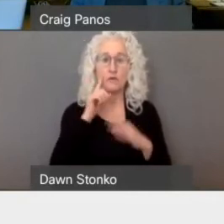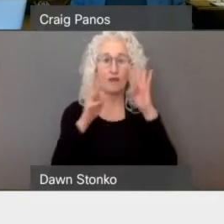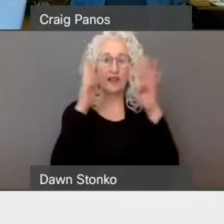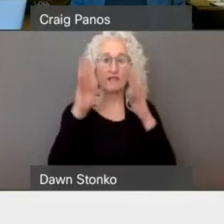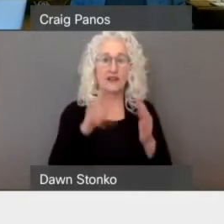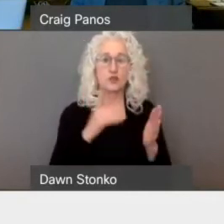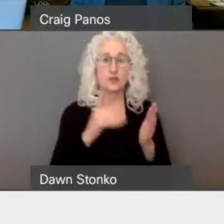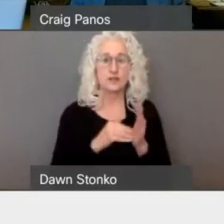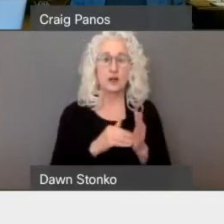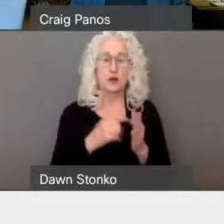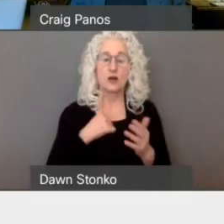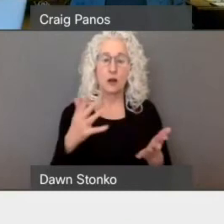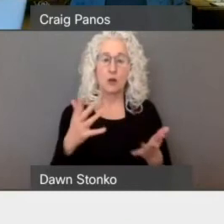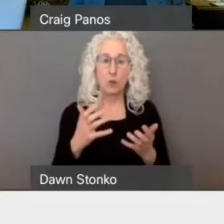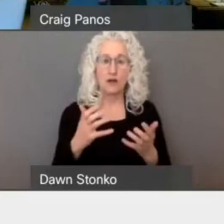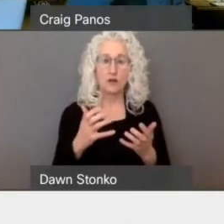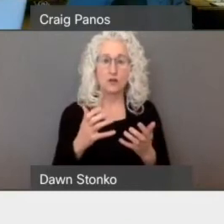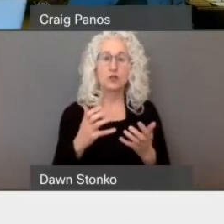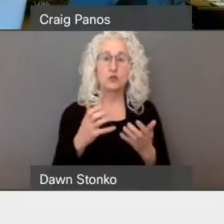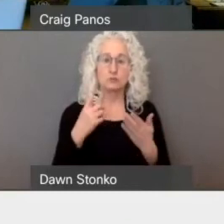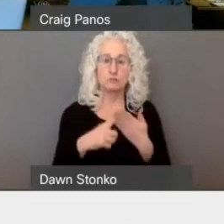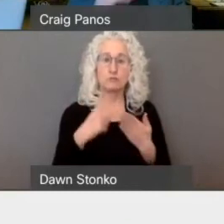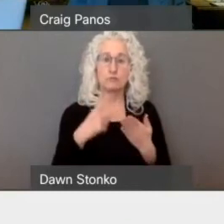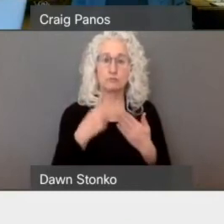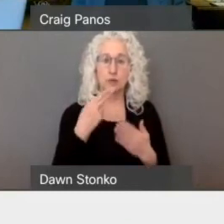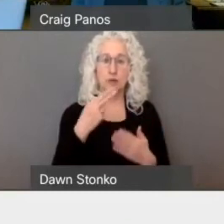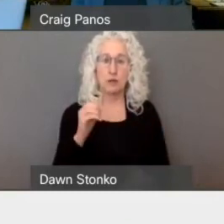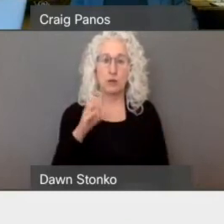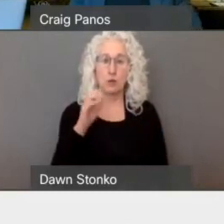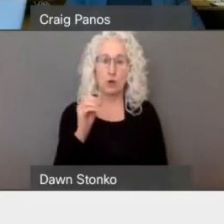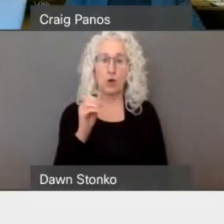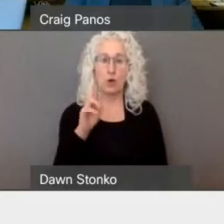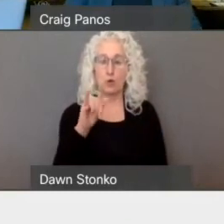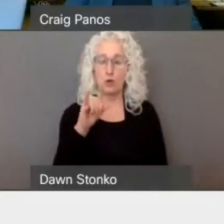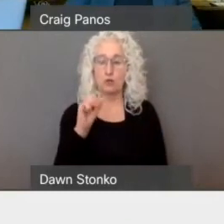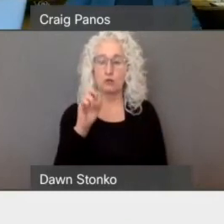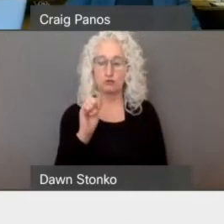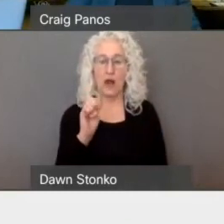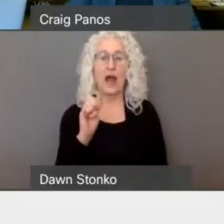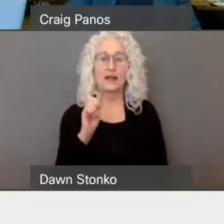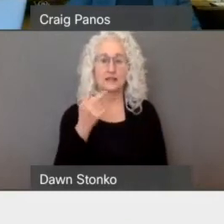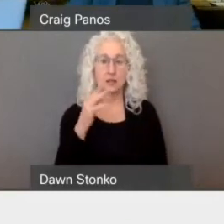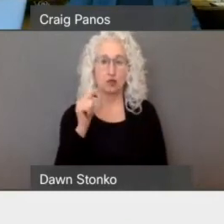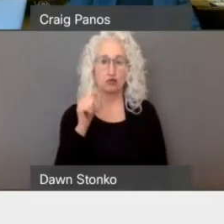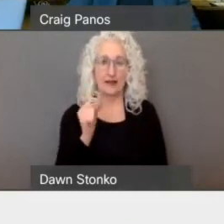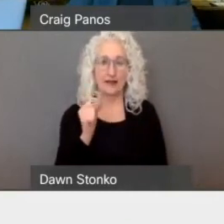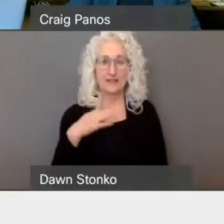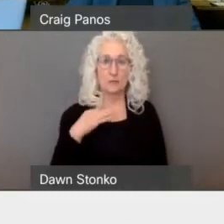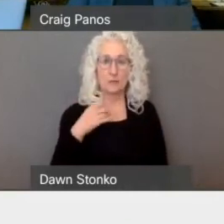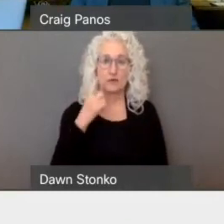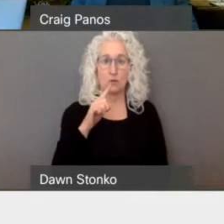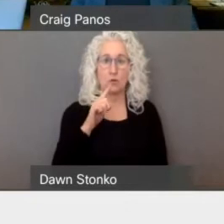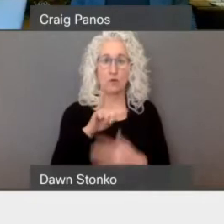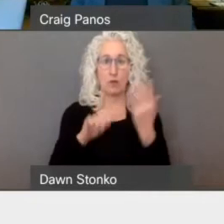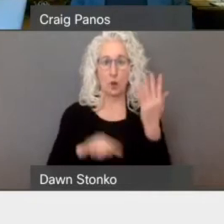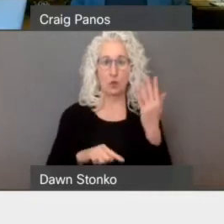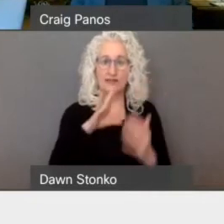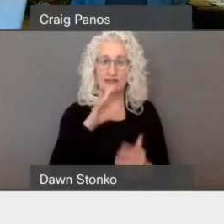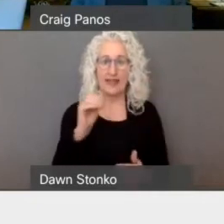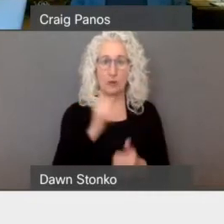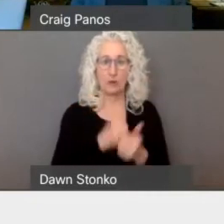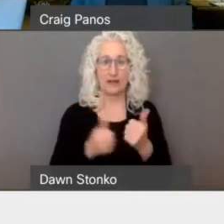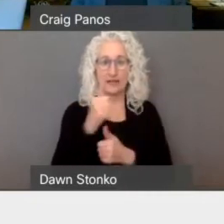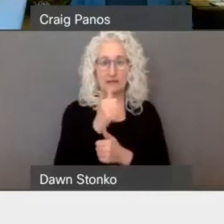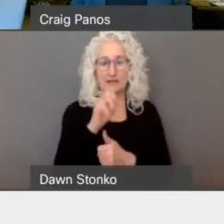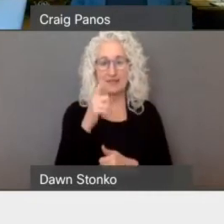did want to just touch on the HoCoRise Grants. The application for those County Executive mentioned is